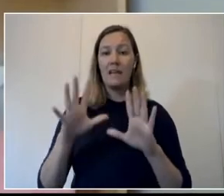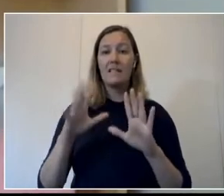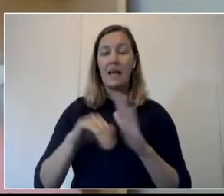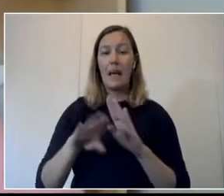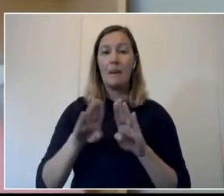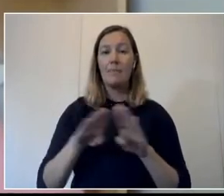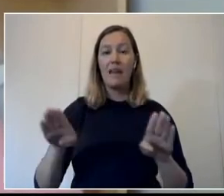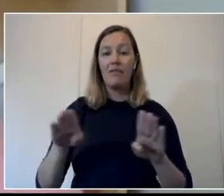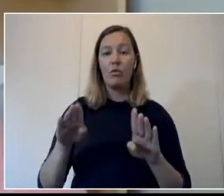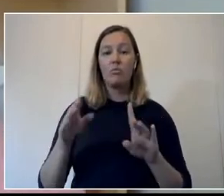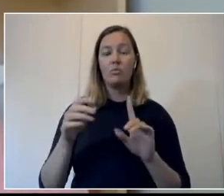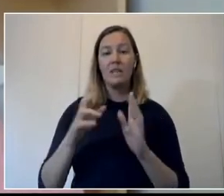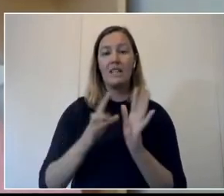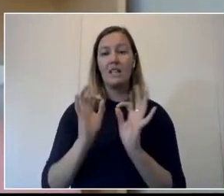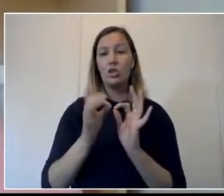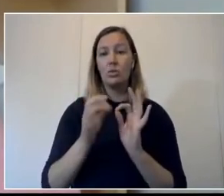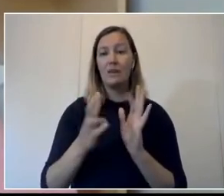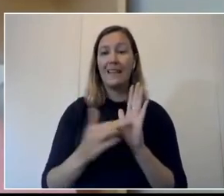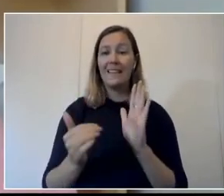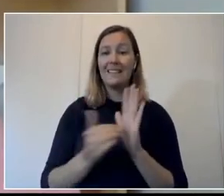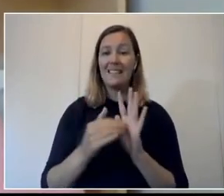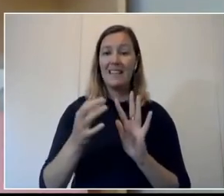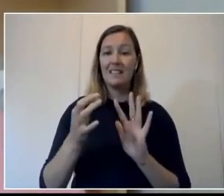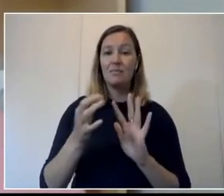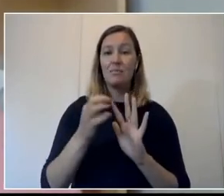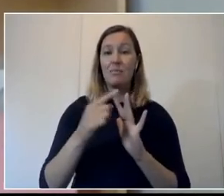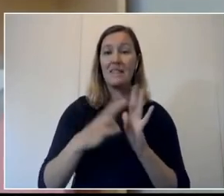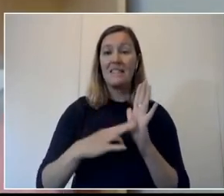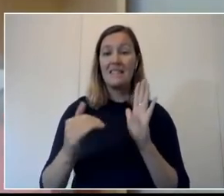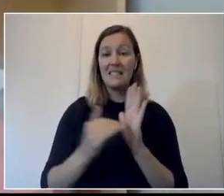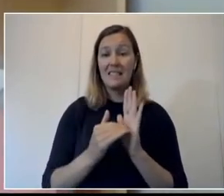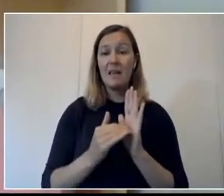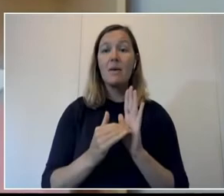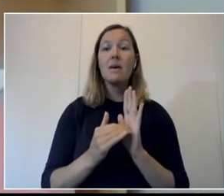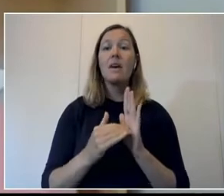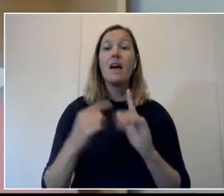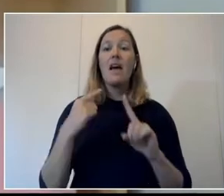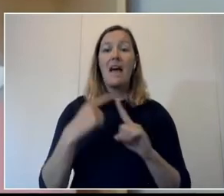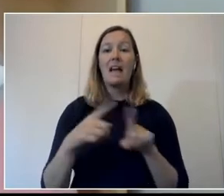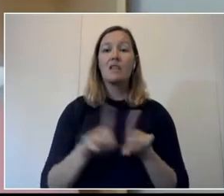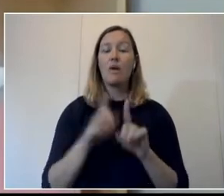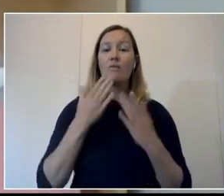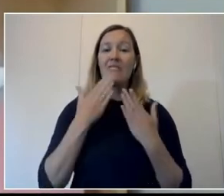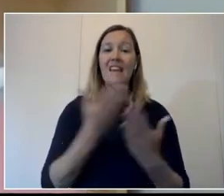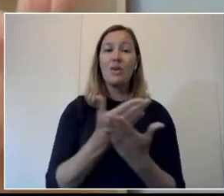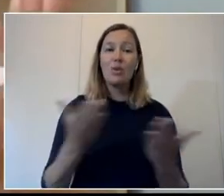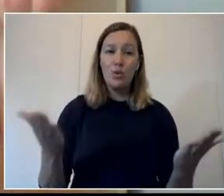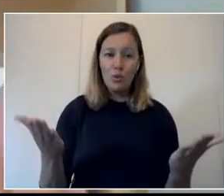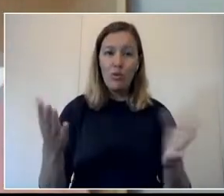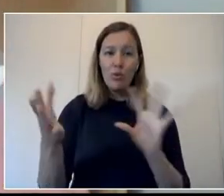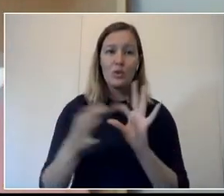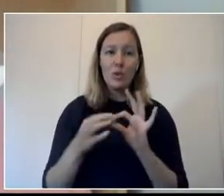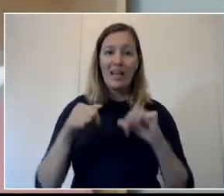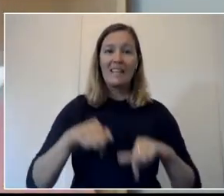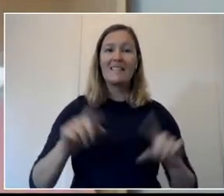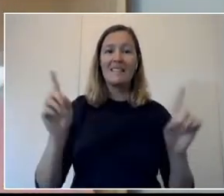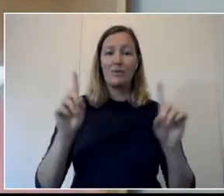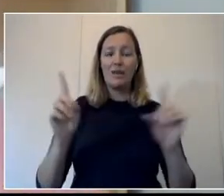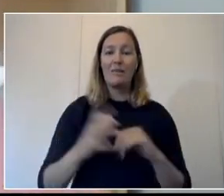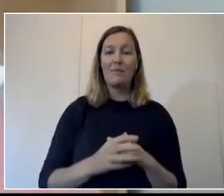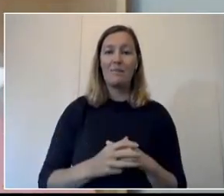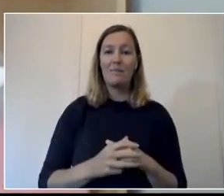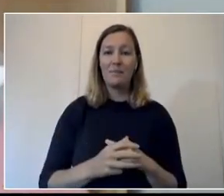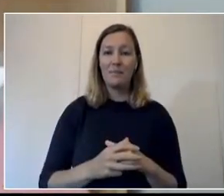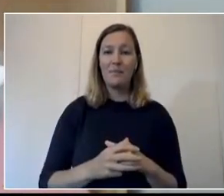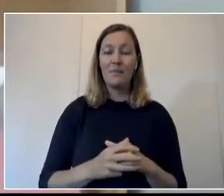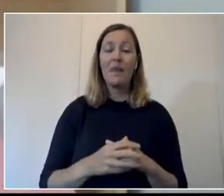Platform Interpreting NZ. And lastly, I just want to thank you for joining us today. And with that, I just want to